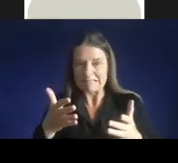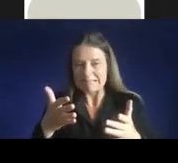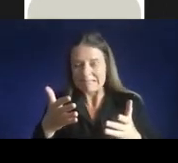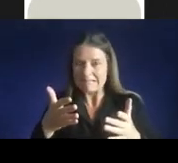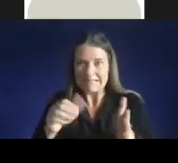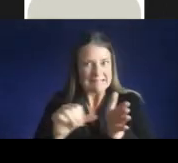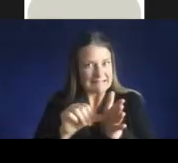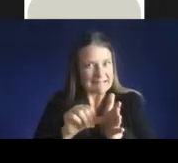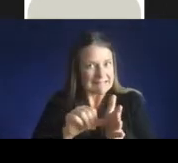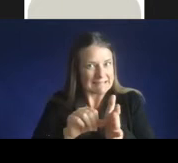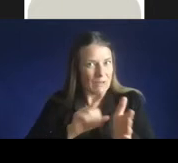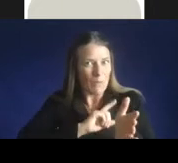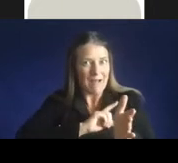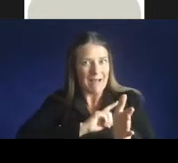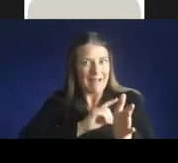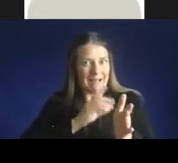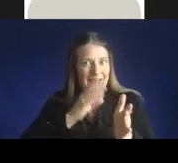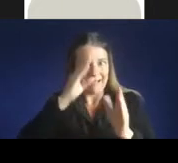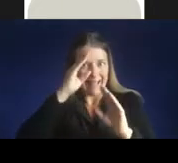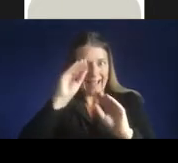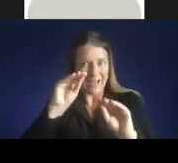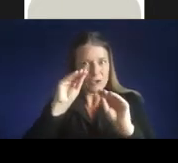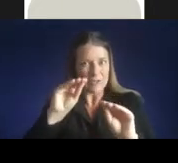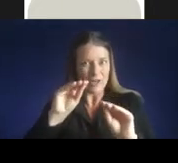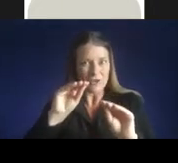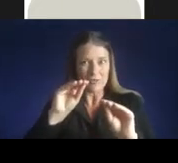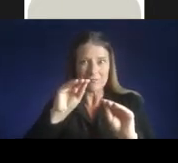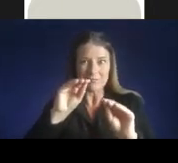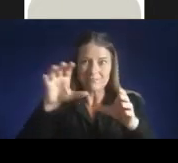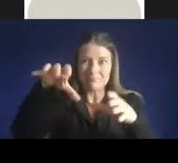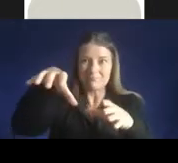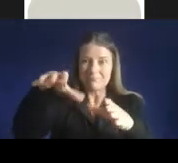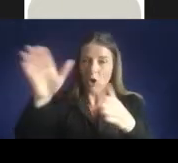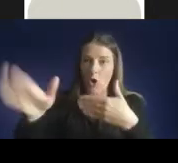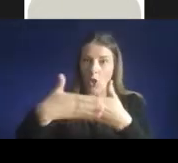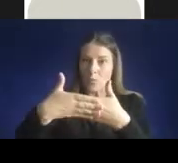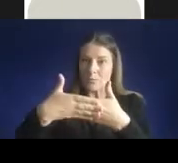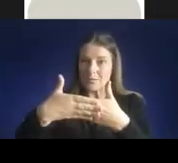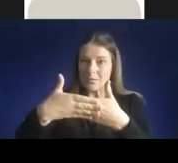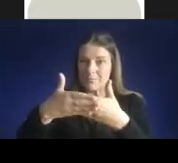teaching staff alike, as the prisons have closed down their education sectors for the time being.